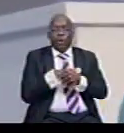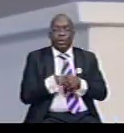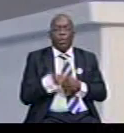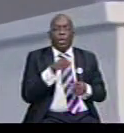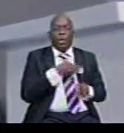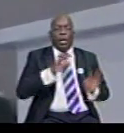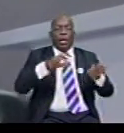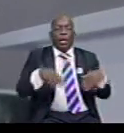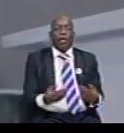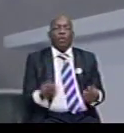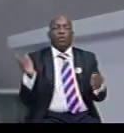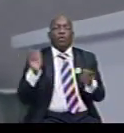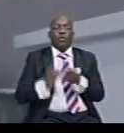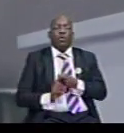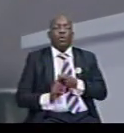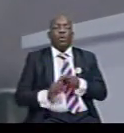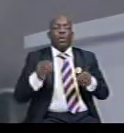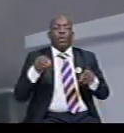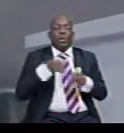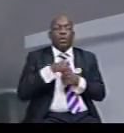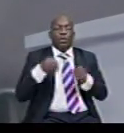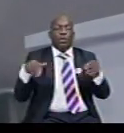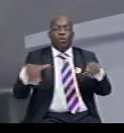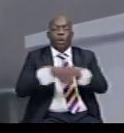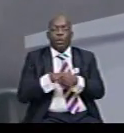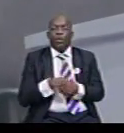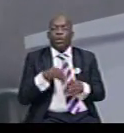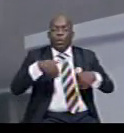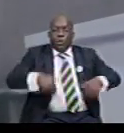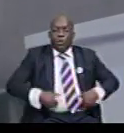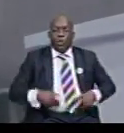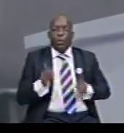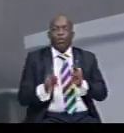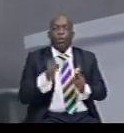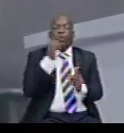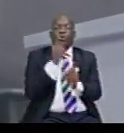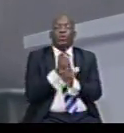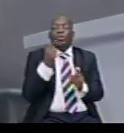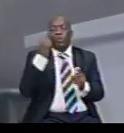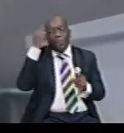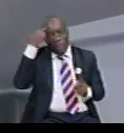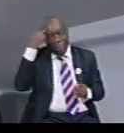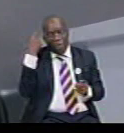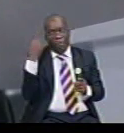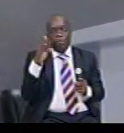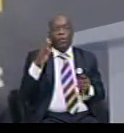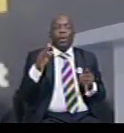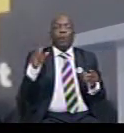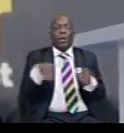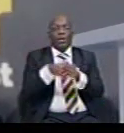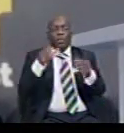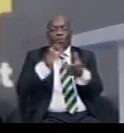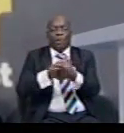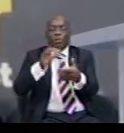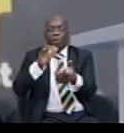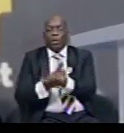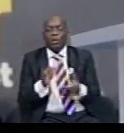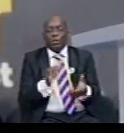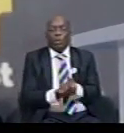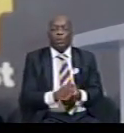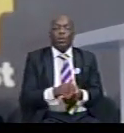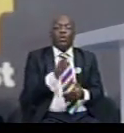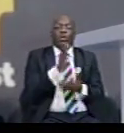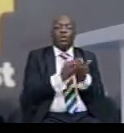society today, the young people, they only think about marriage, marriage, marriage. And then, you know, some church preachers and leaders